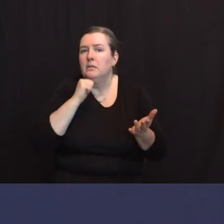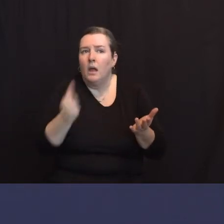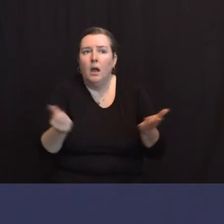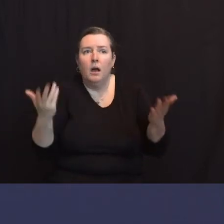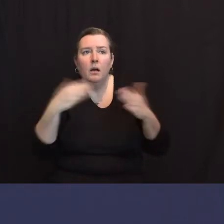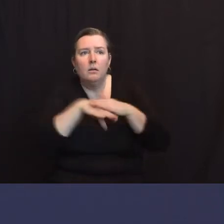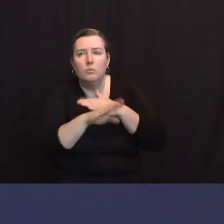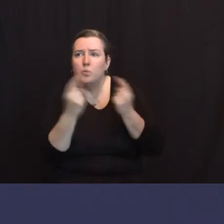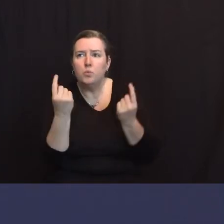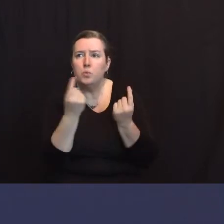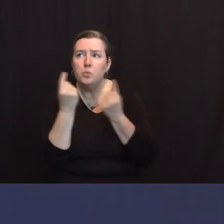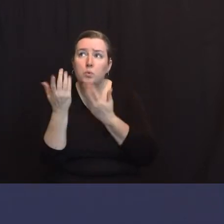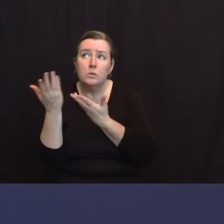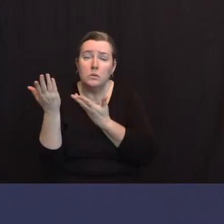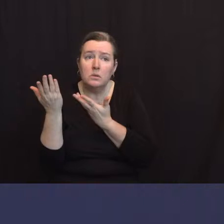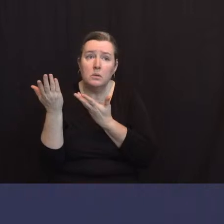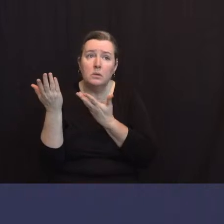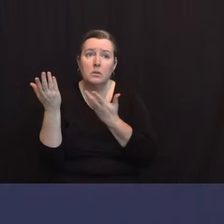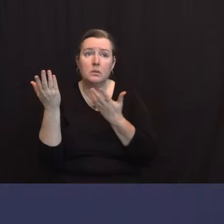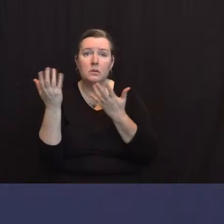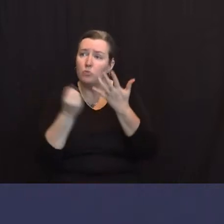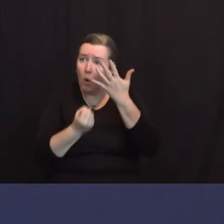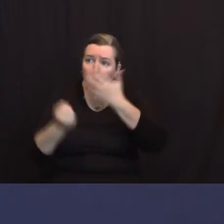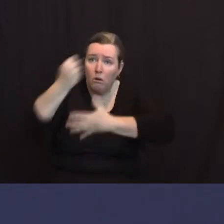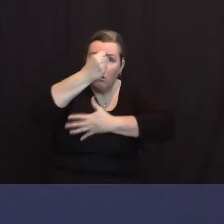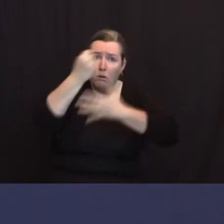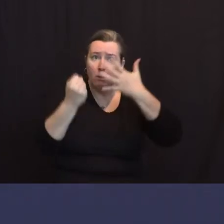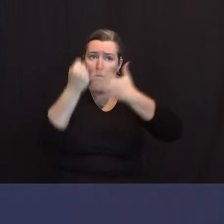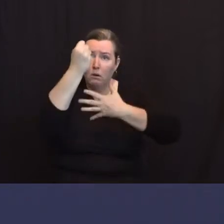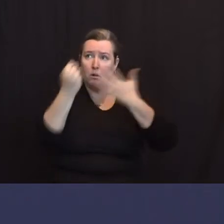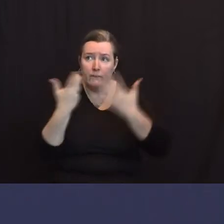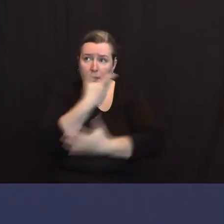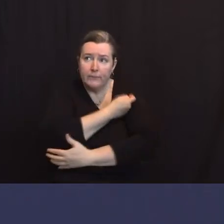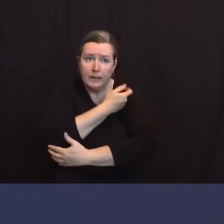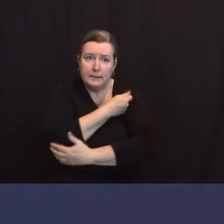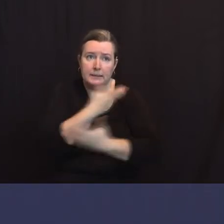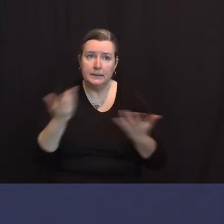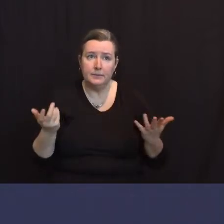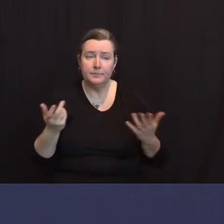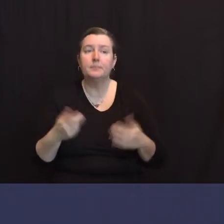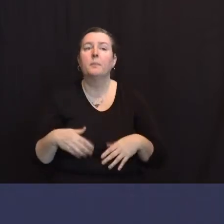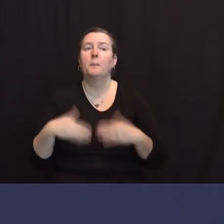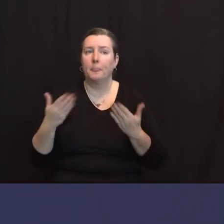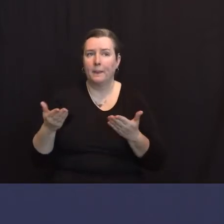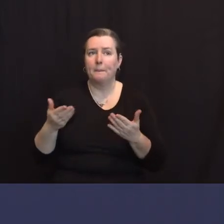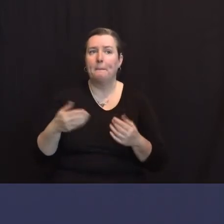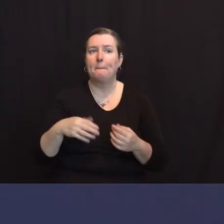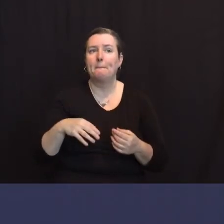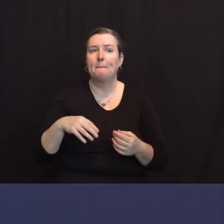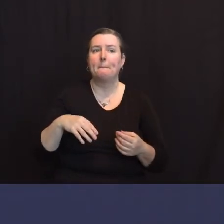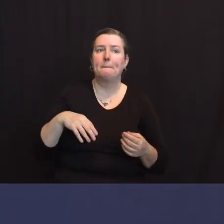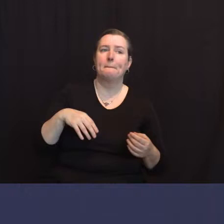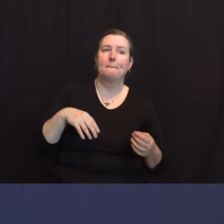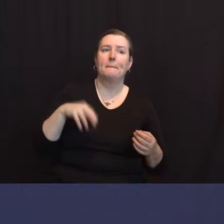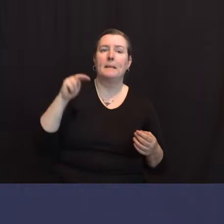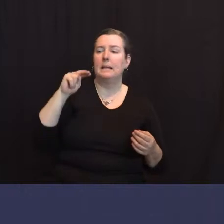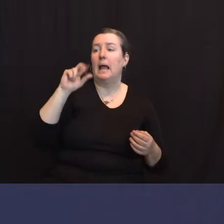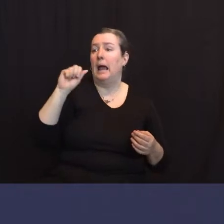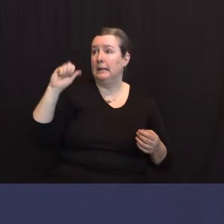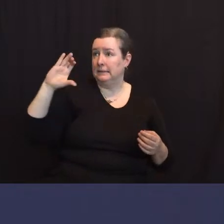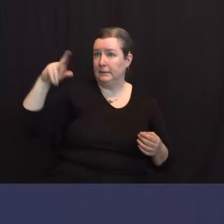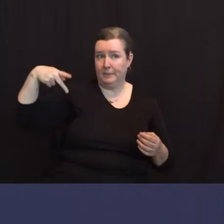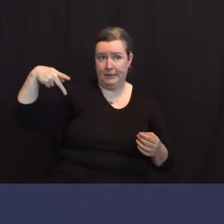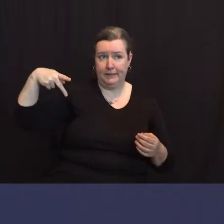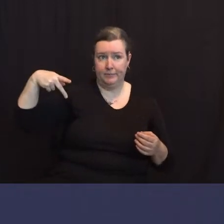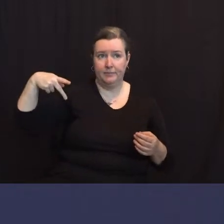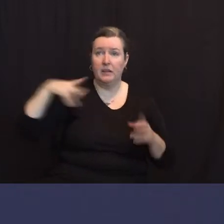them? And lastly, Governor, how do you react to the NAACP's criticism of the Cannabis Regulatory Committee and whether it violates states'